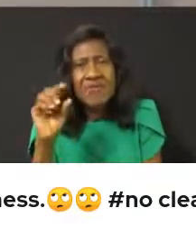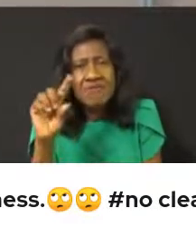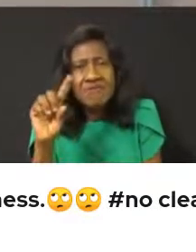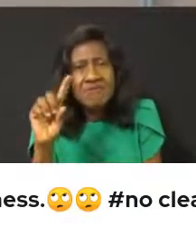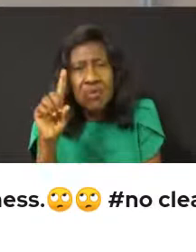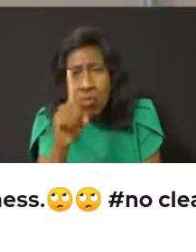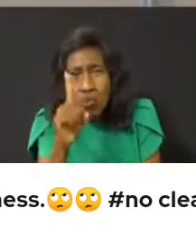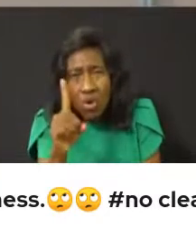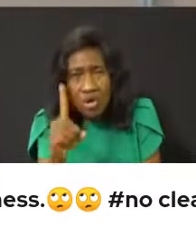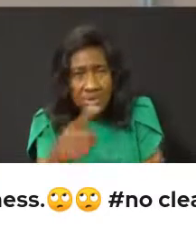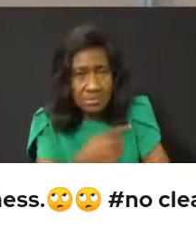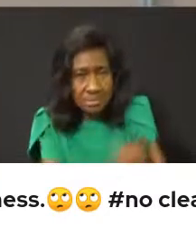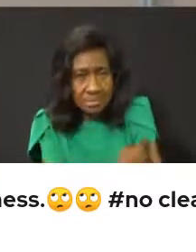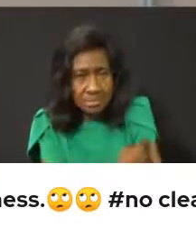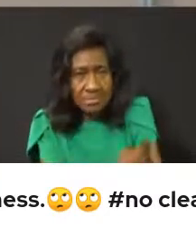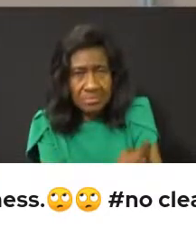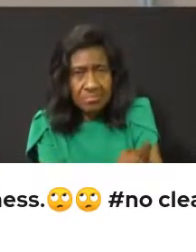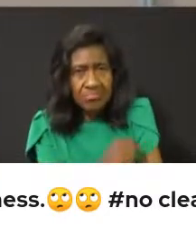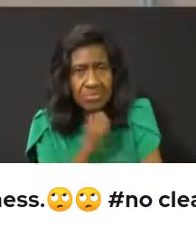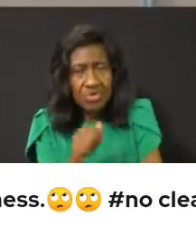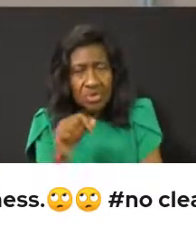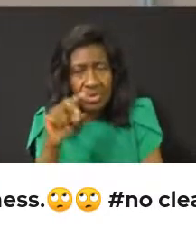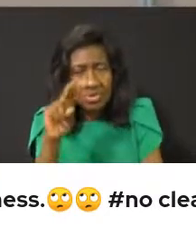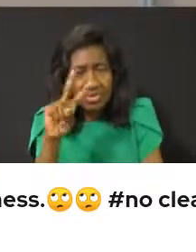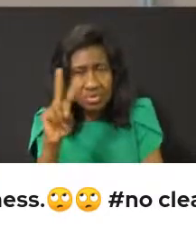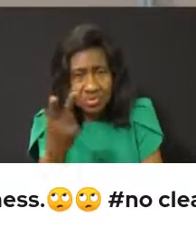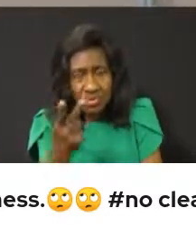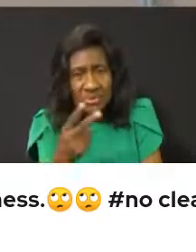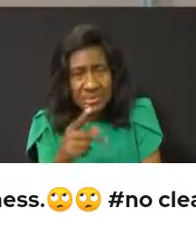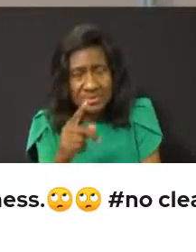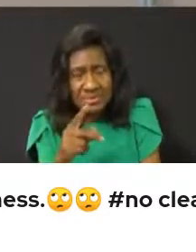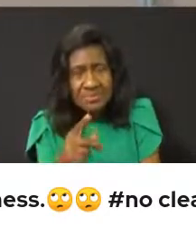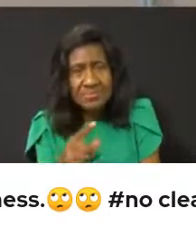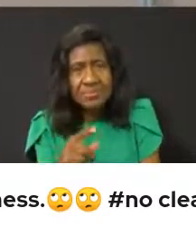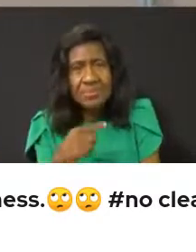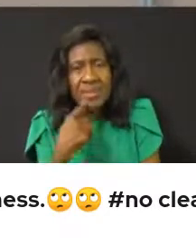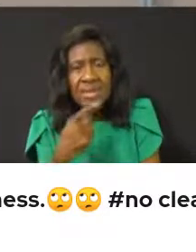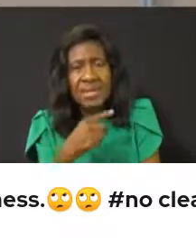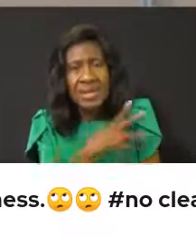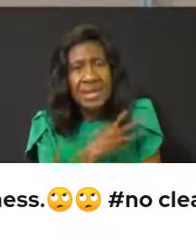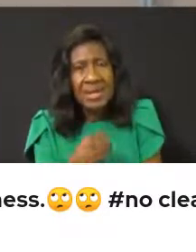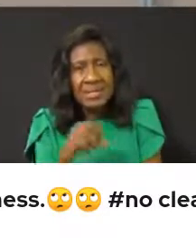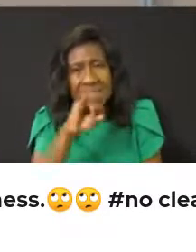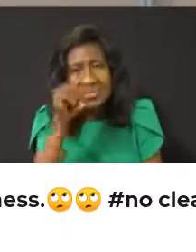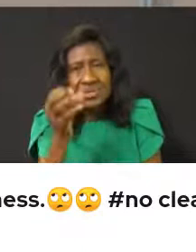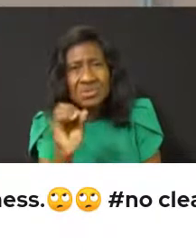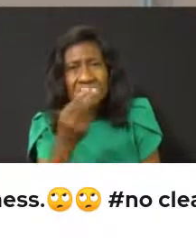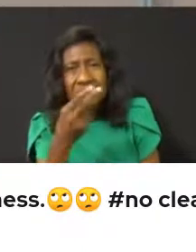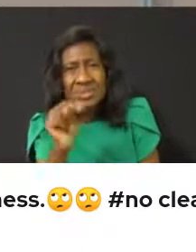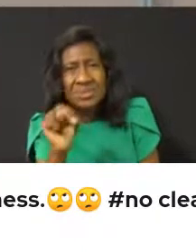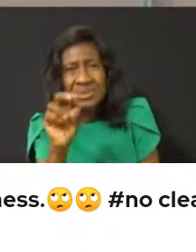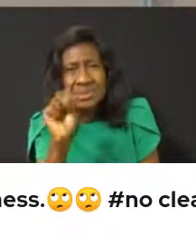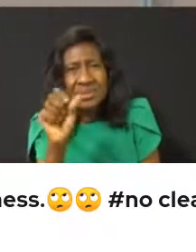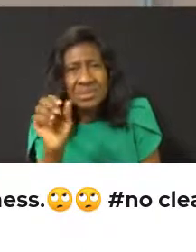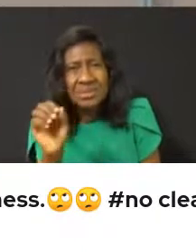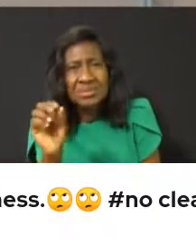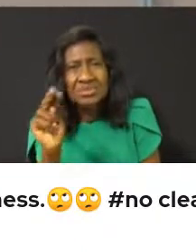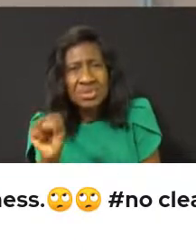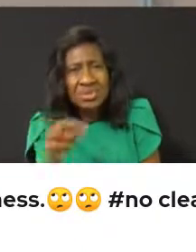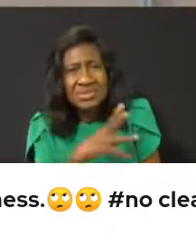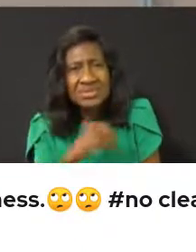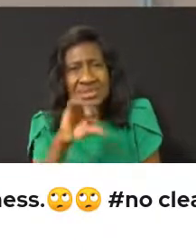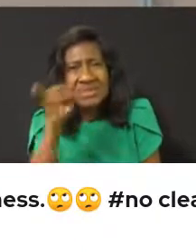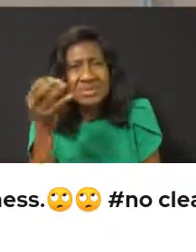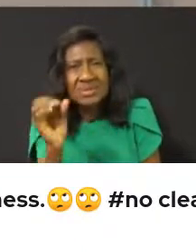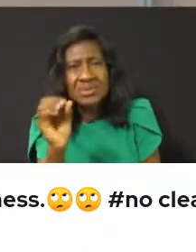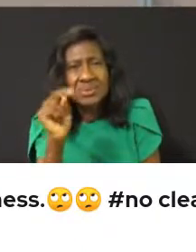doses. And in respect to Johnson & Johnson, where I think it's only 1 dose, single dose, they will also be recognized,